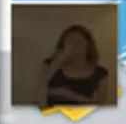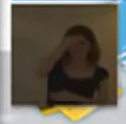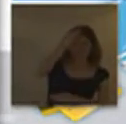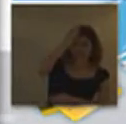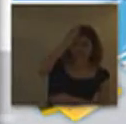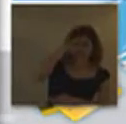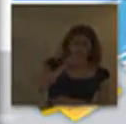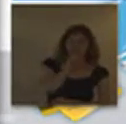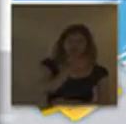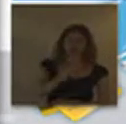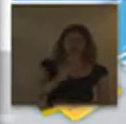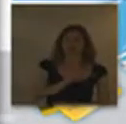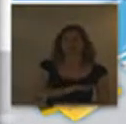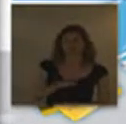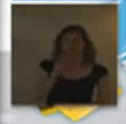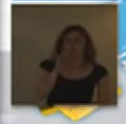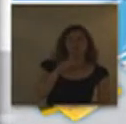between deaf children and